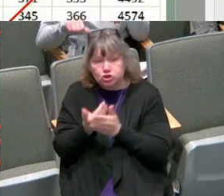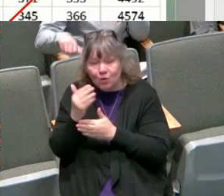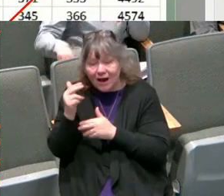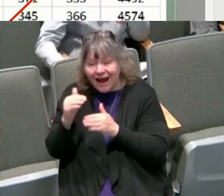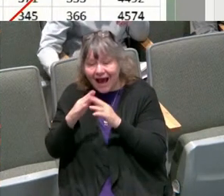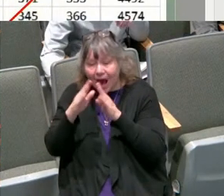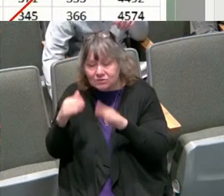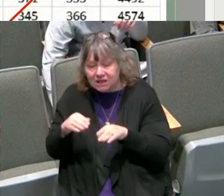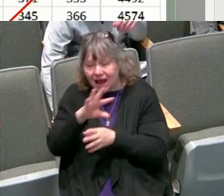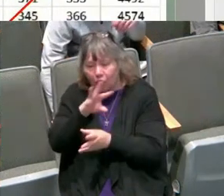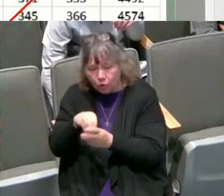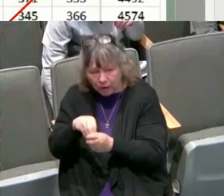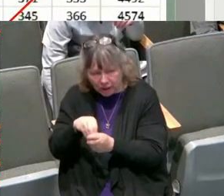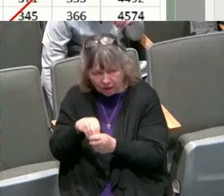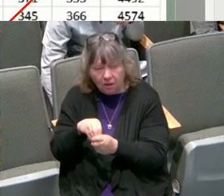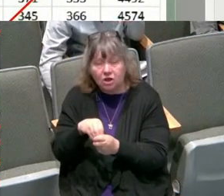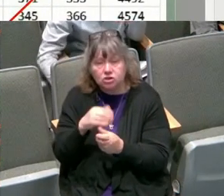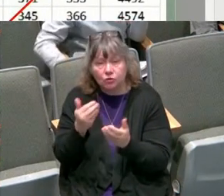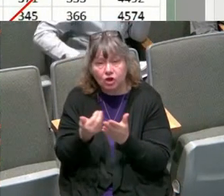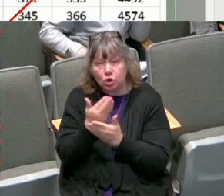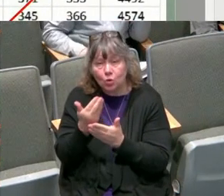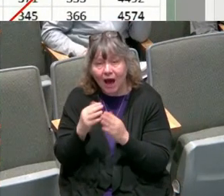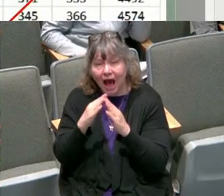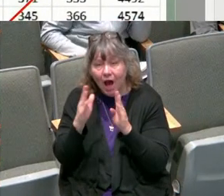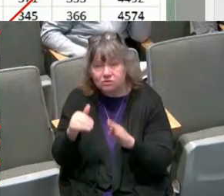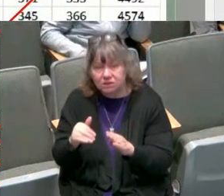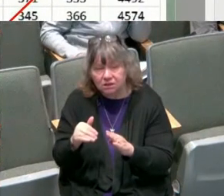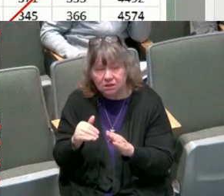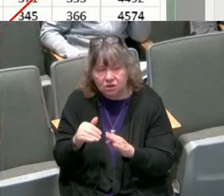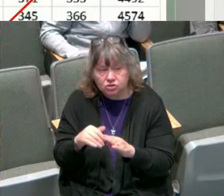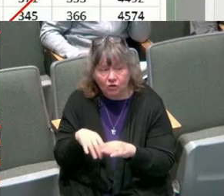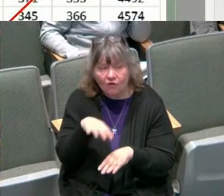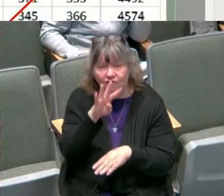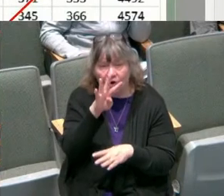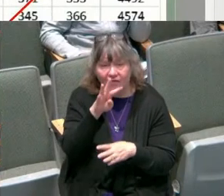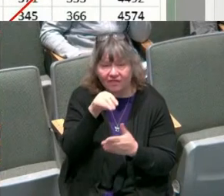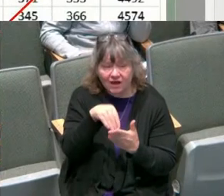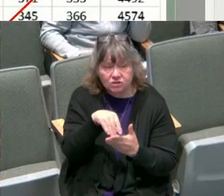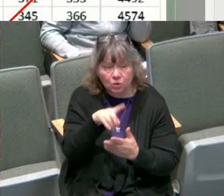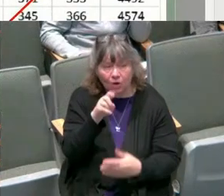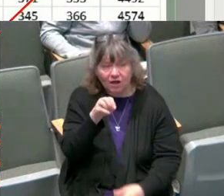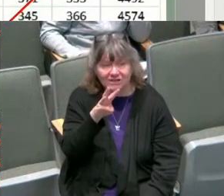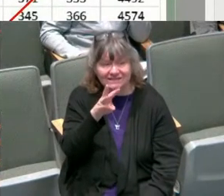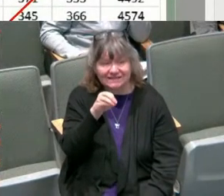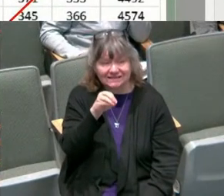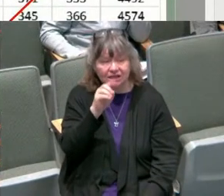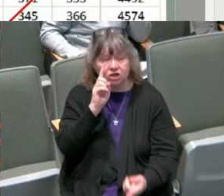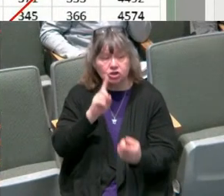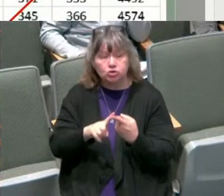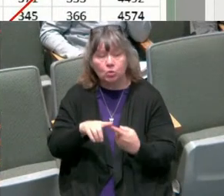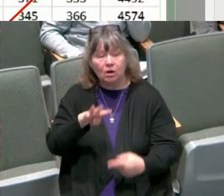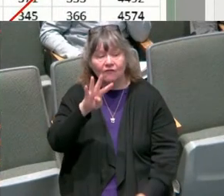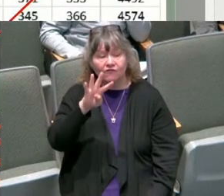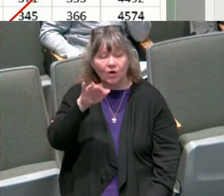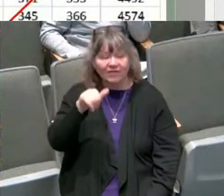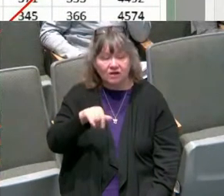housing factored in and so the projected number has gone from 4160 to